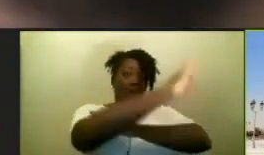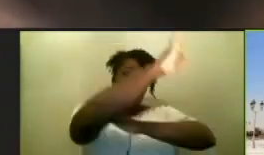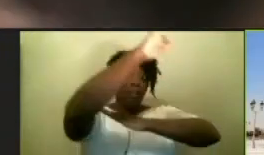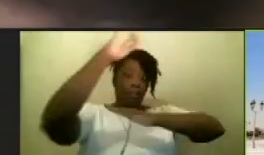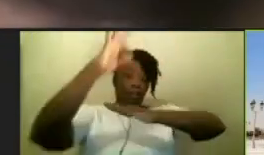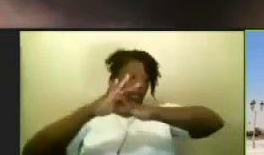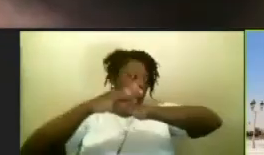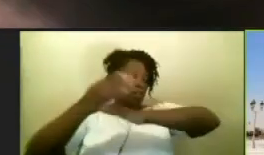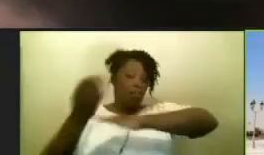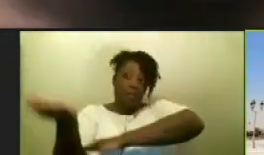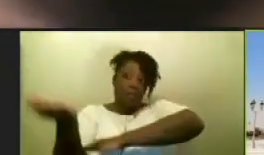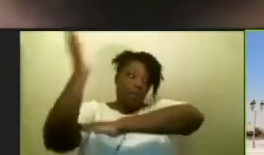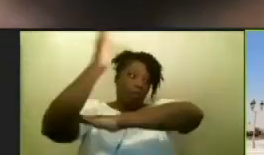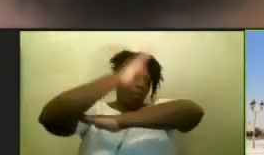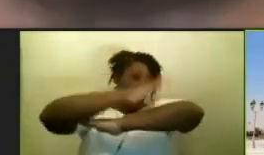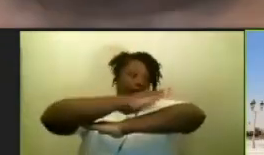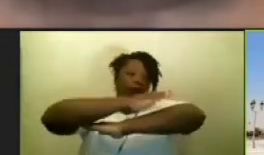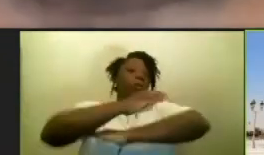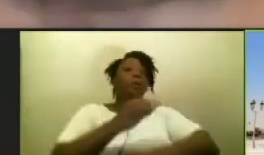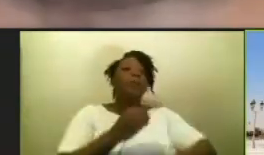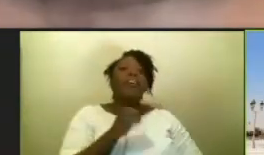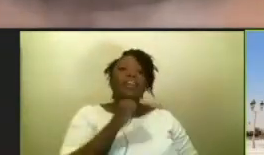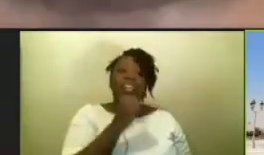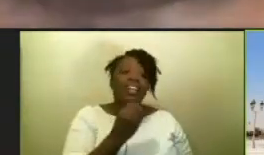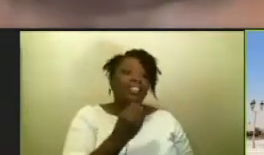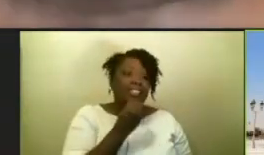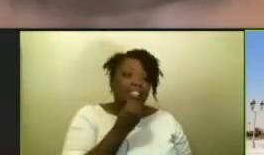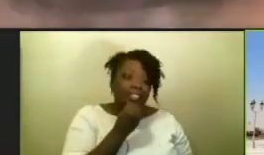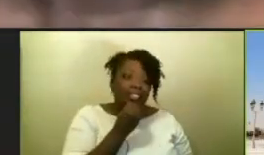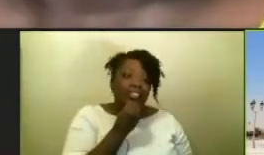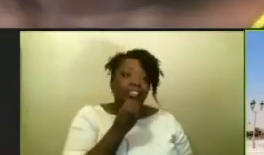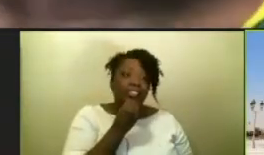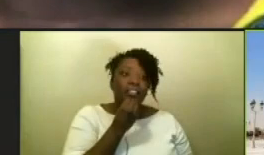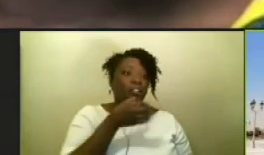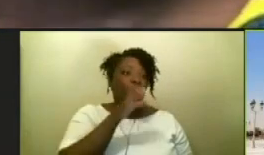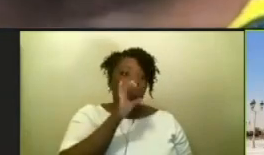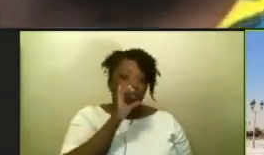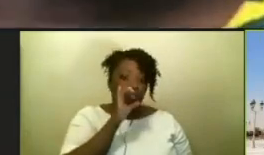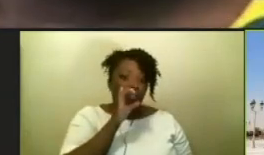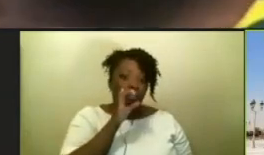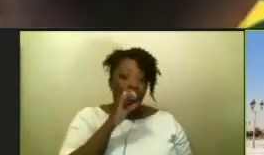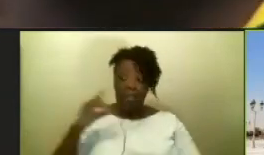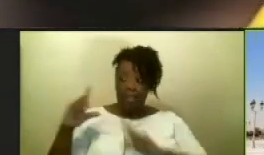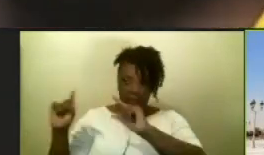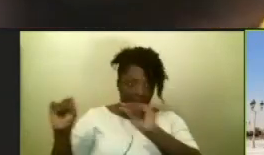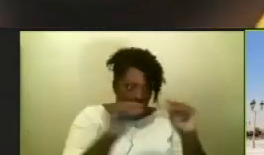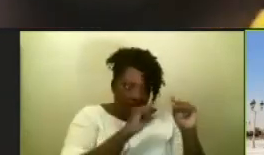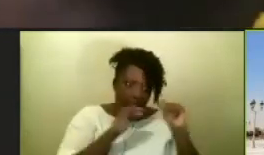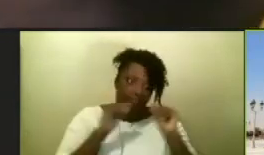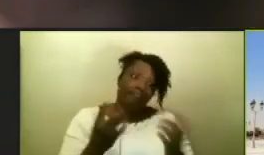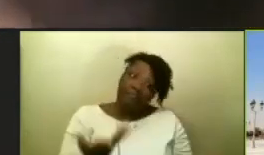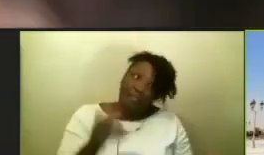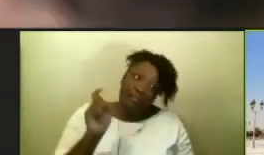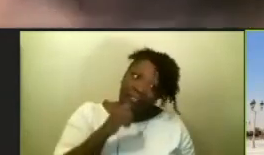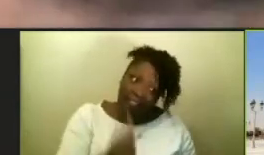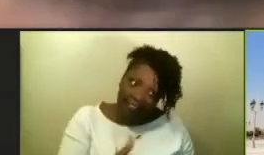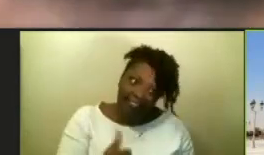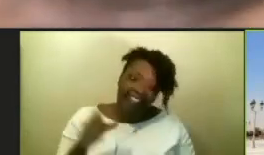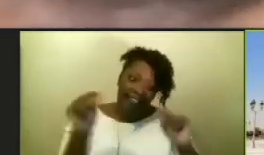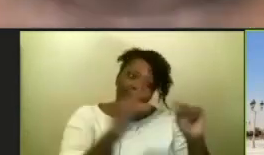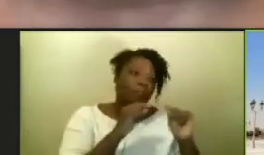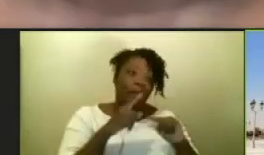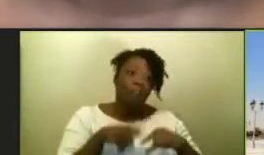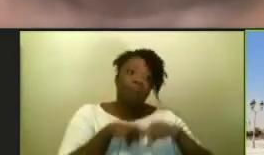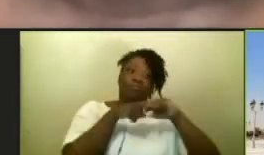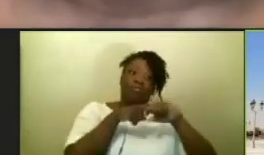eat. We refrain from eating, from drinking. We refrain from gossiping. even you should not gossip usually,